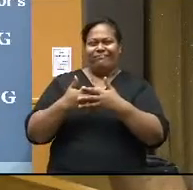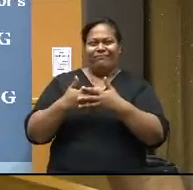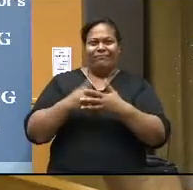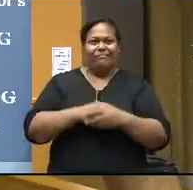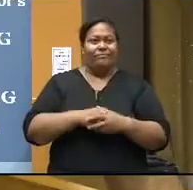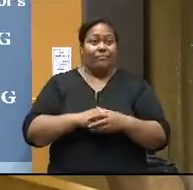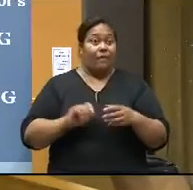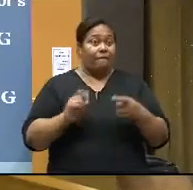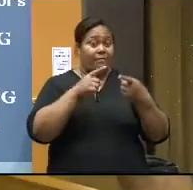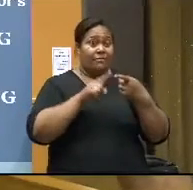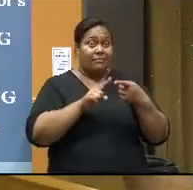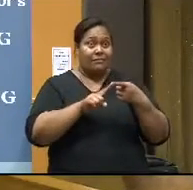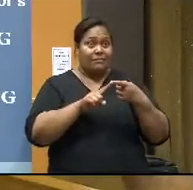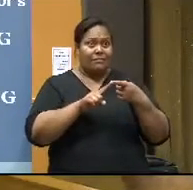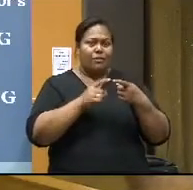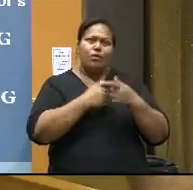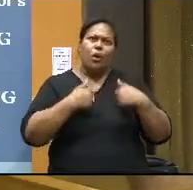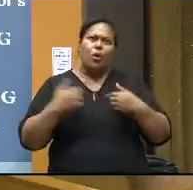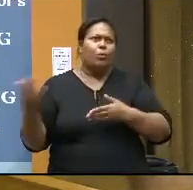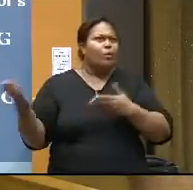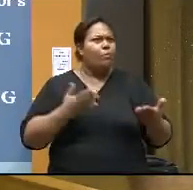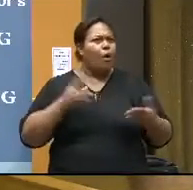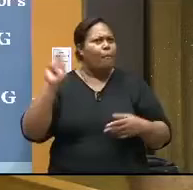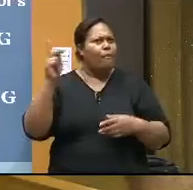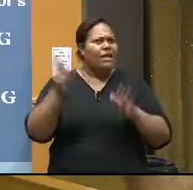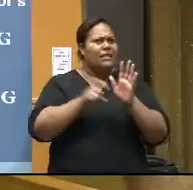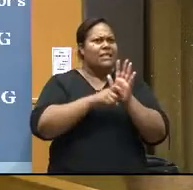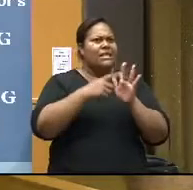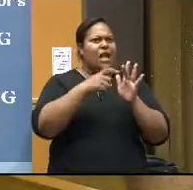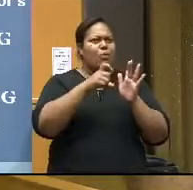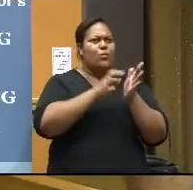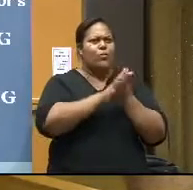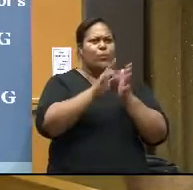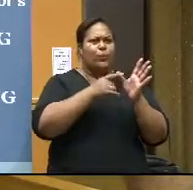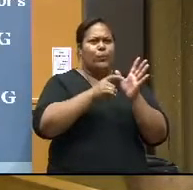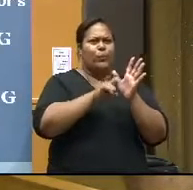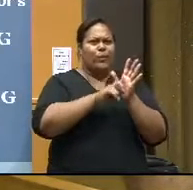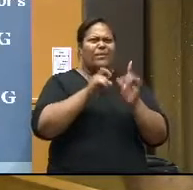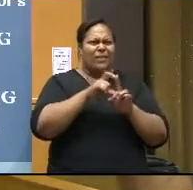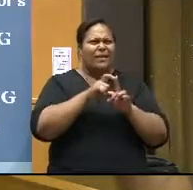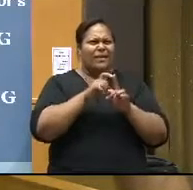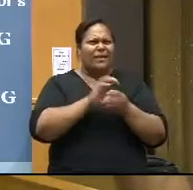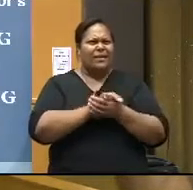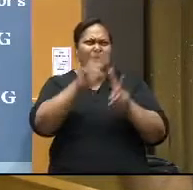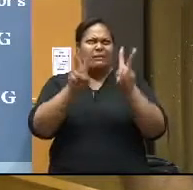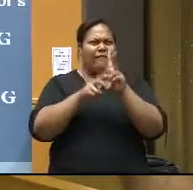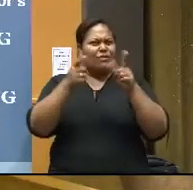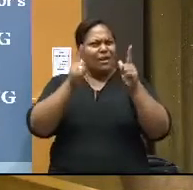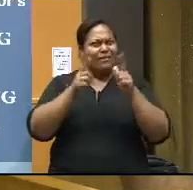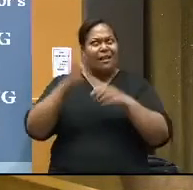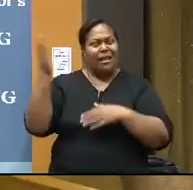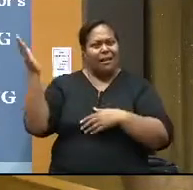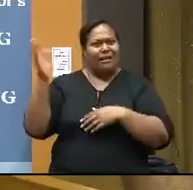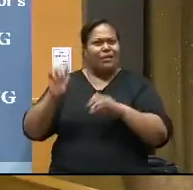The first one, we brought in Professor Richard Larkins, who was then the Vice-Chancellor of Monash University, the